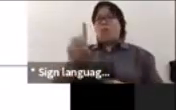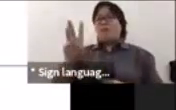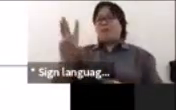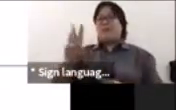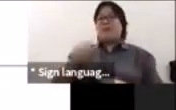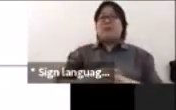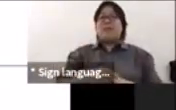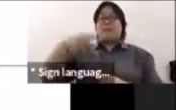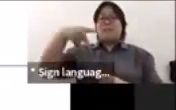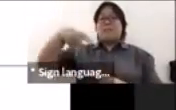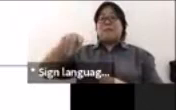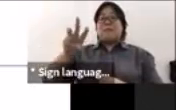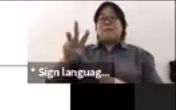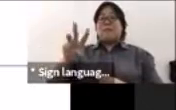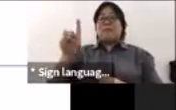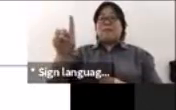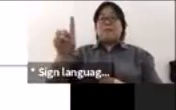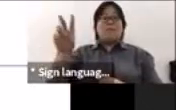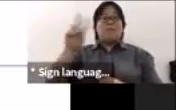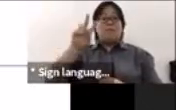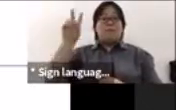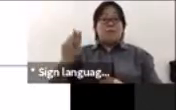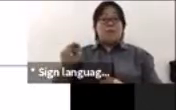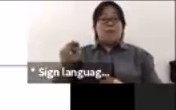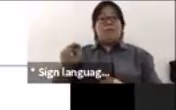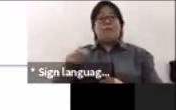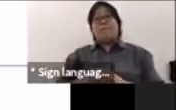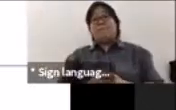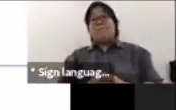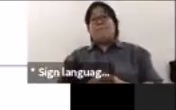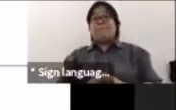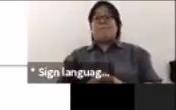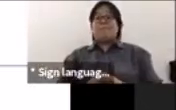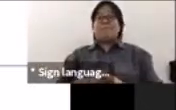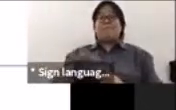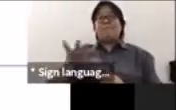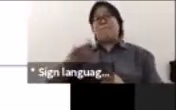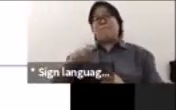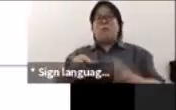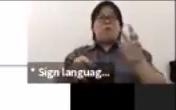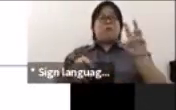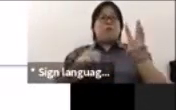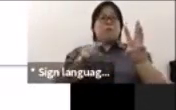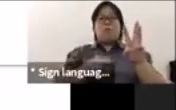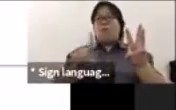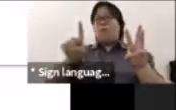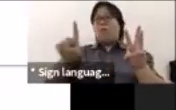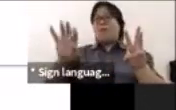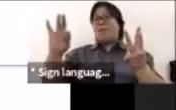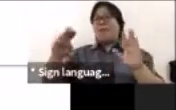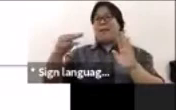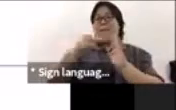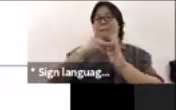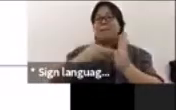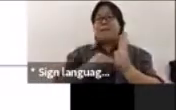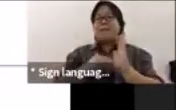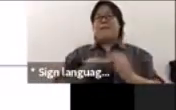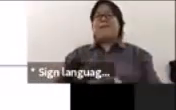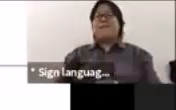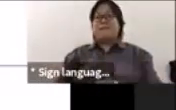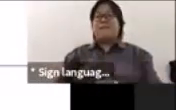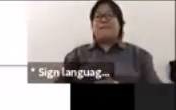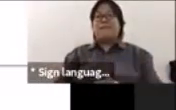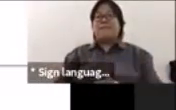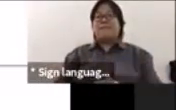in Vietnam occupy about over 6 million people. And